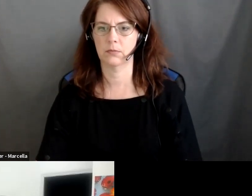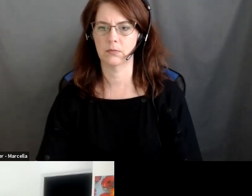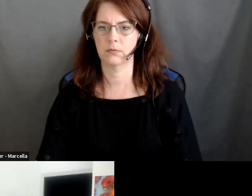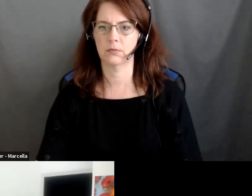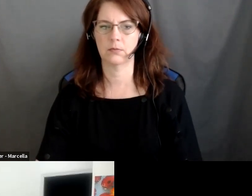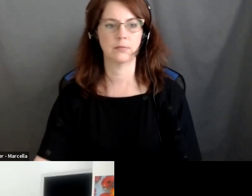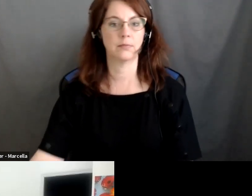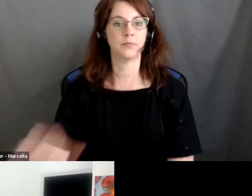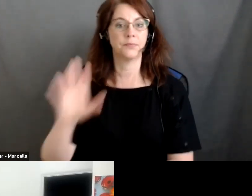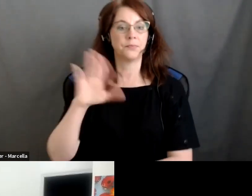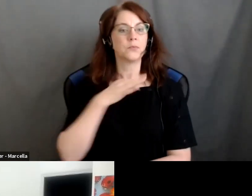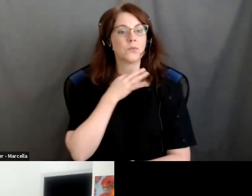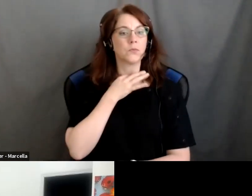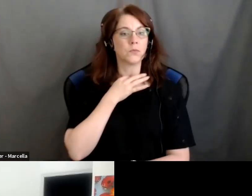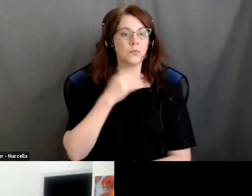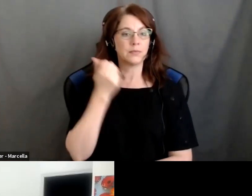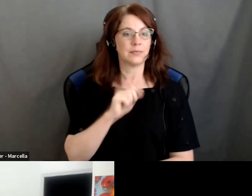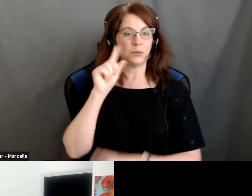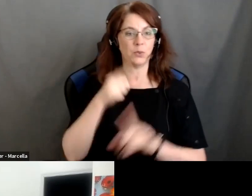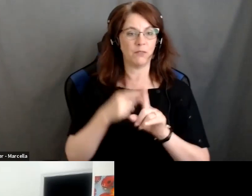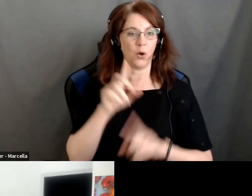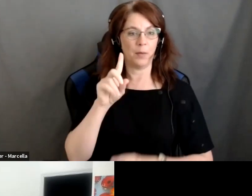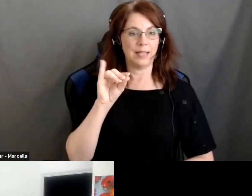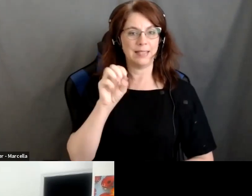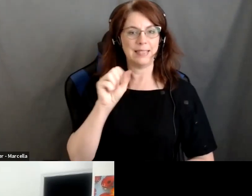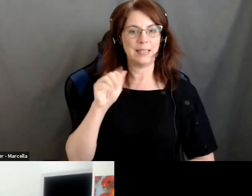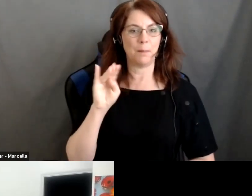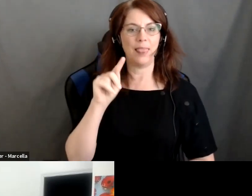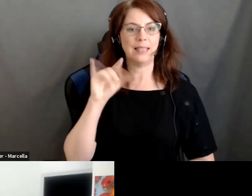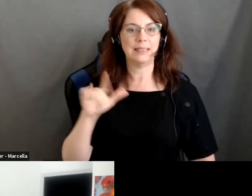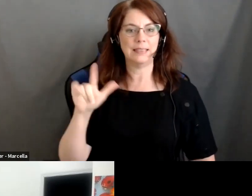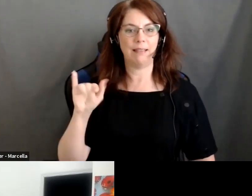Hey, is anyone from Disability Link in Tucker, Georgia on the chat?